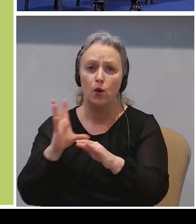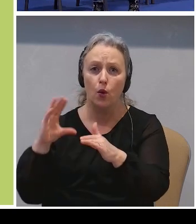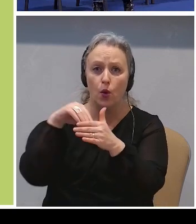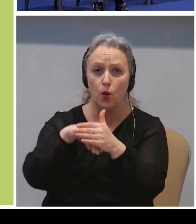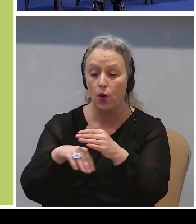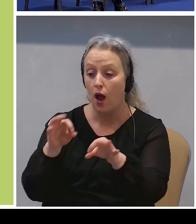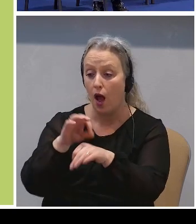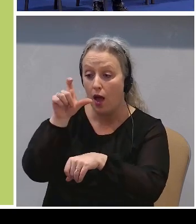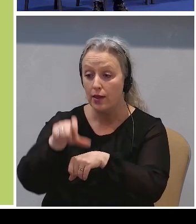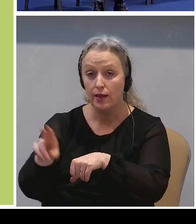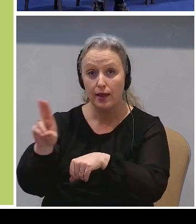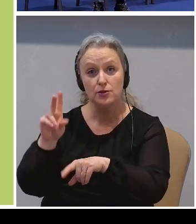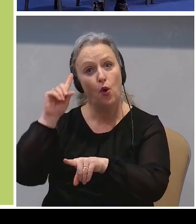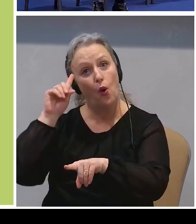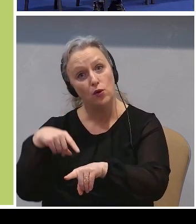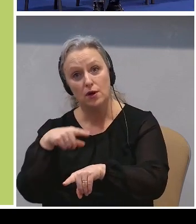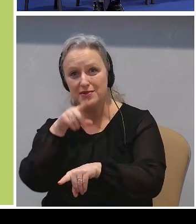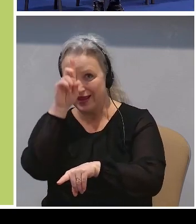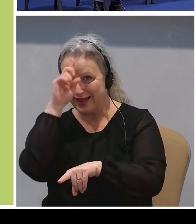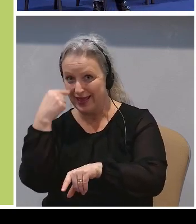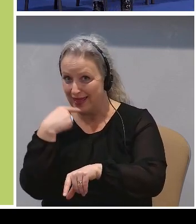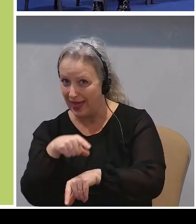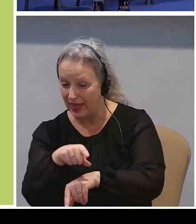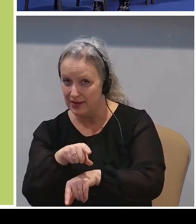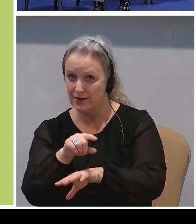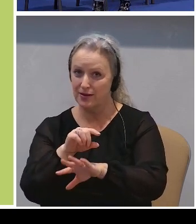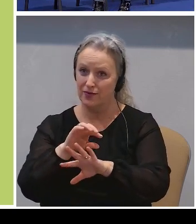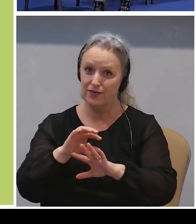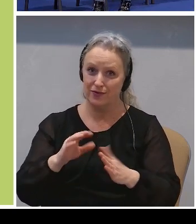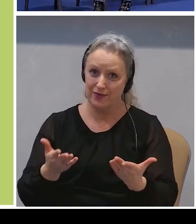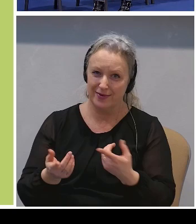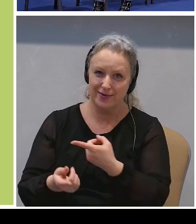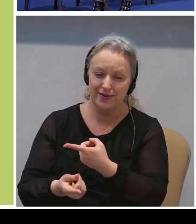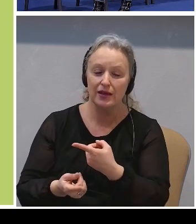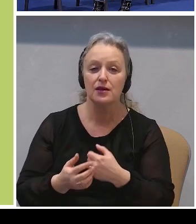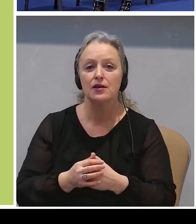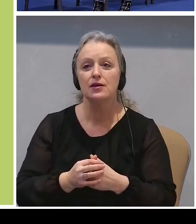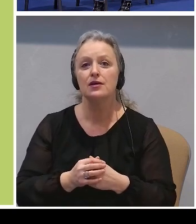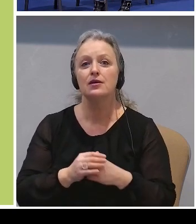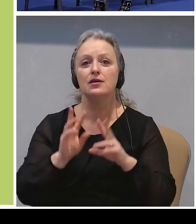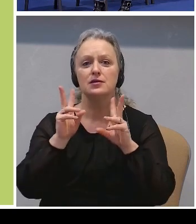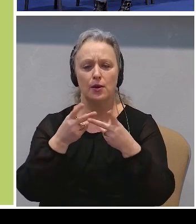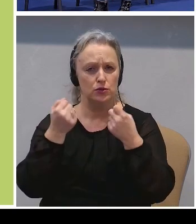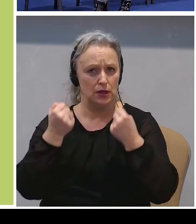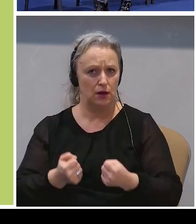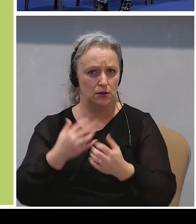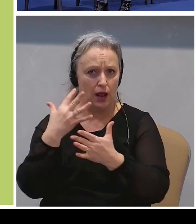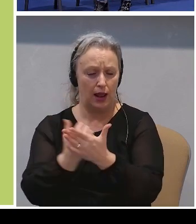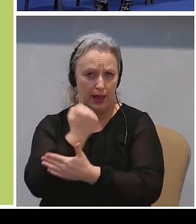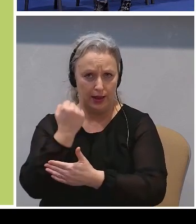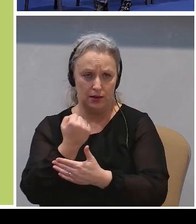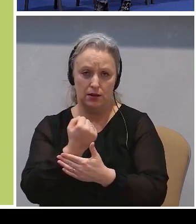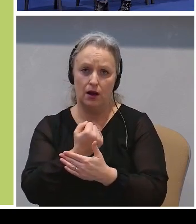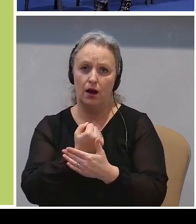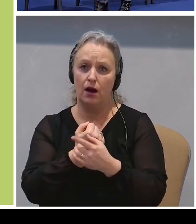of capacity to accommodate patients from other countries. They say also, and I think this is probably the most important one, the fact that